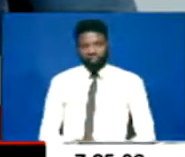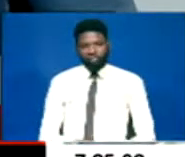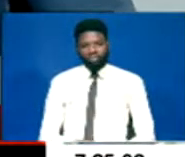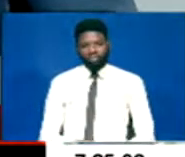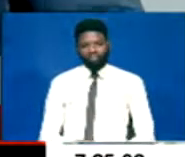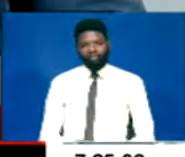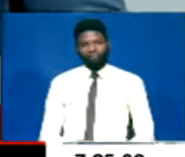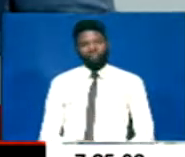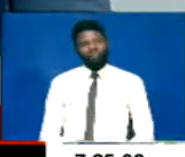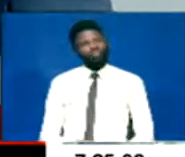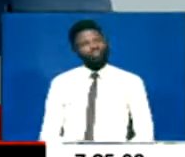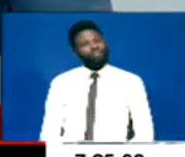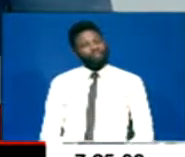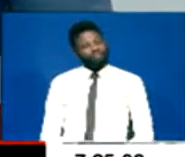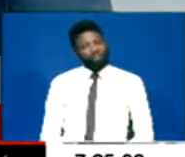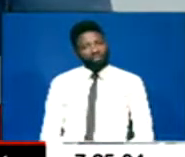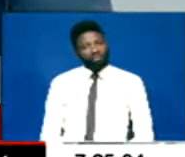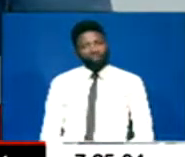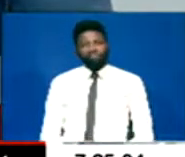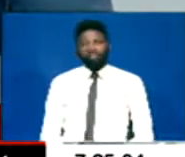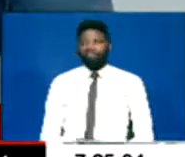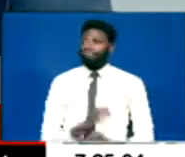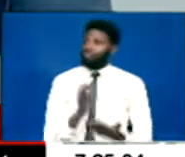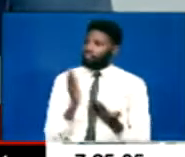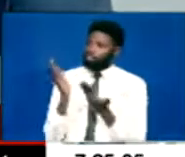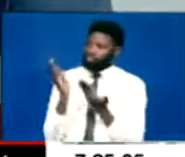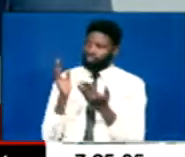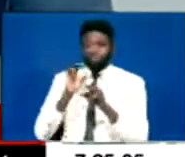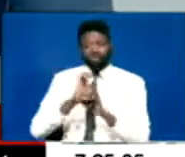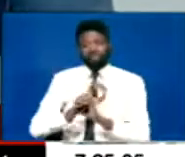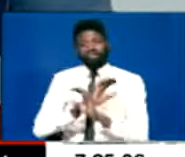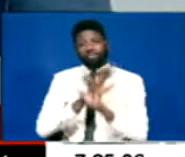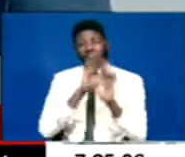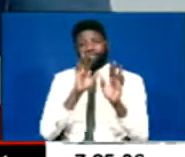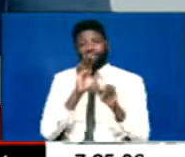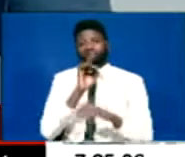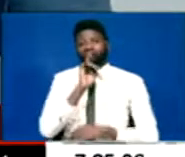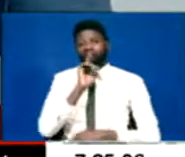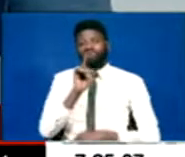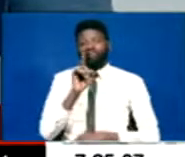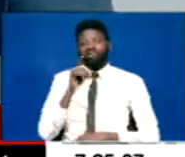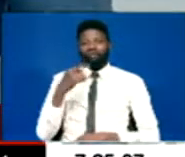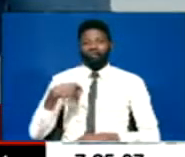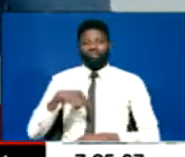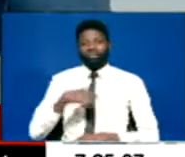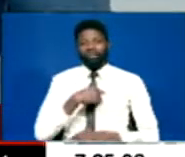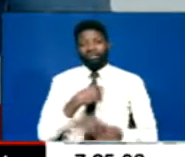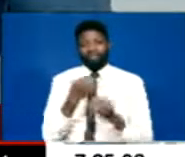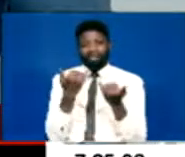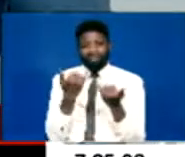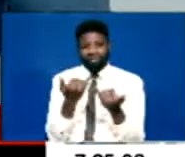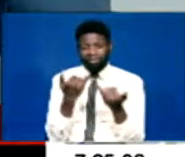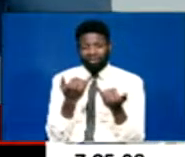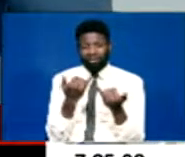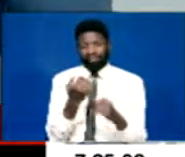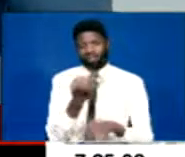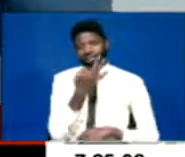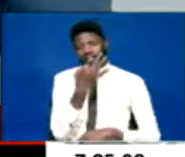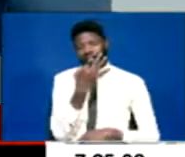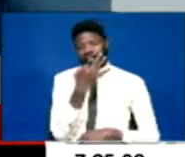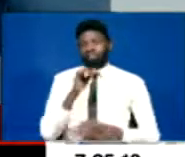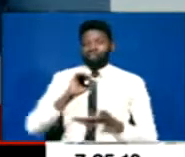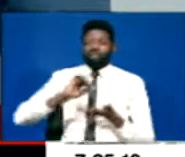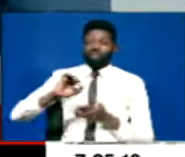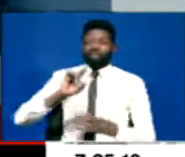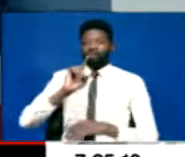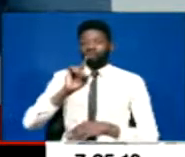All right, and there you have it. So we are three, one more to go. That is, we've done